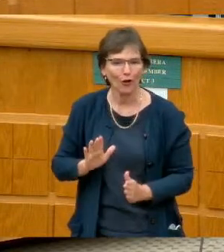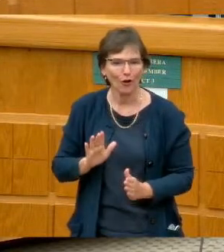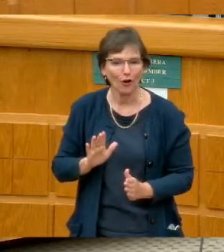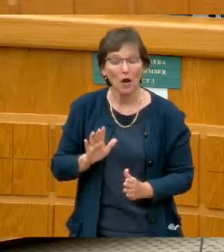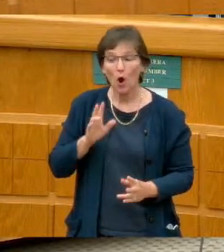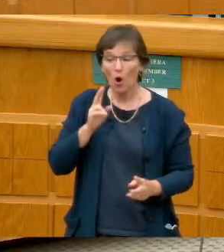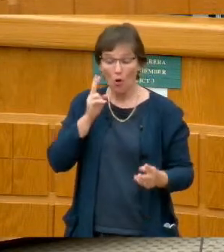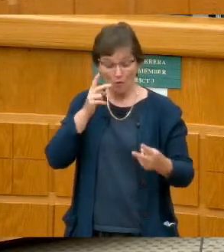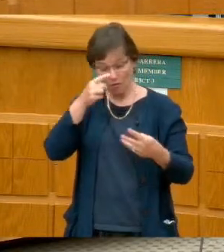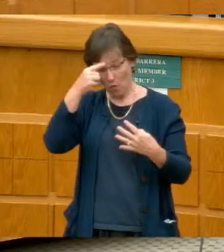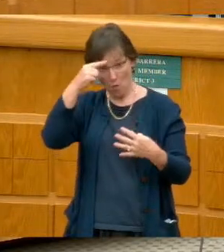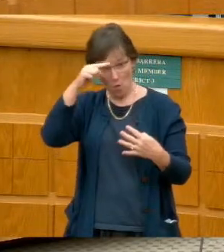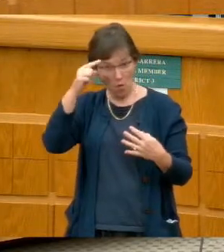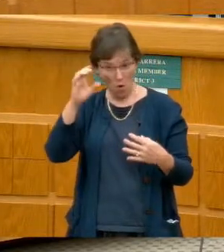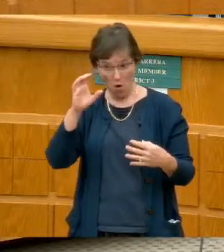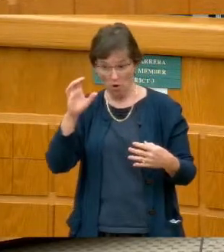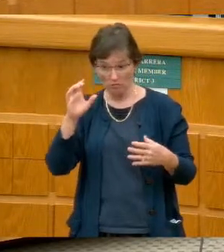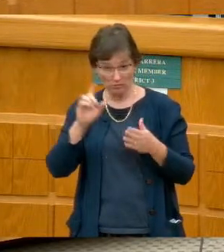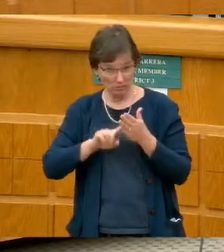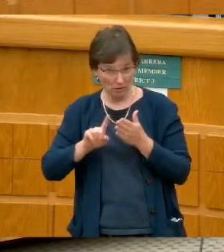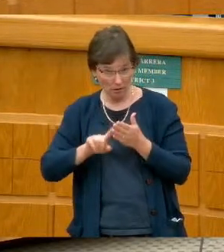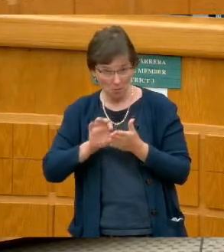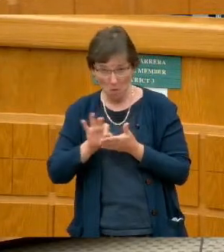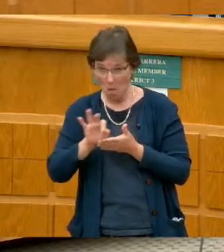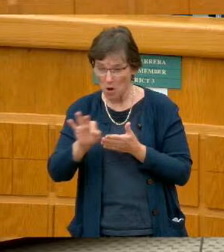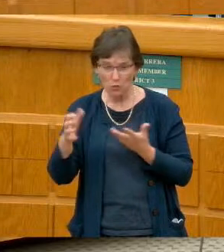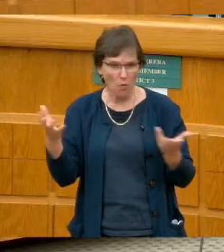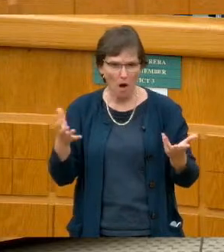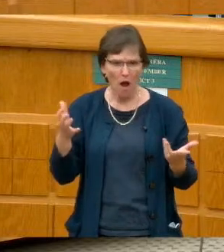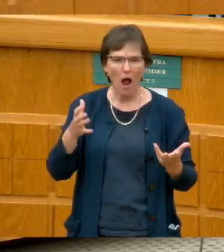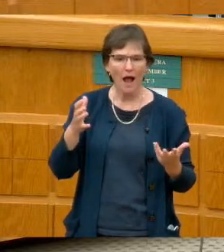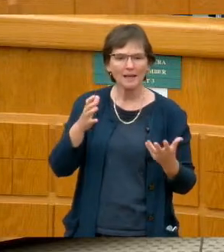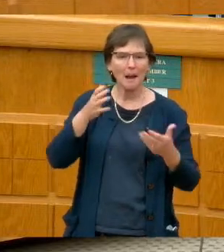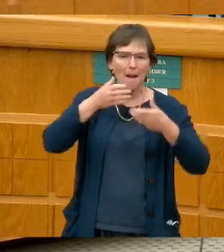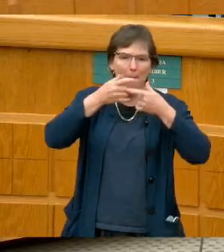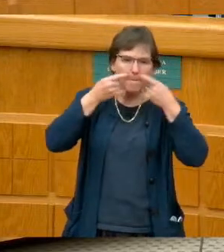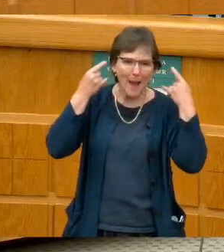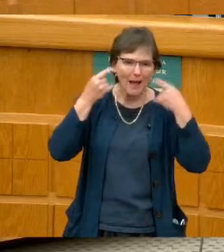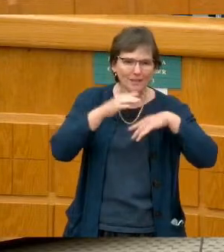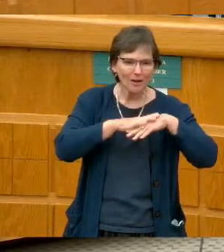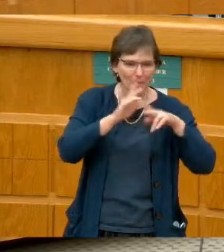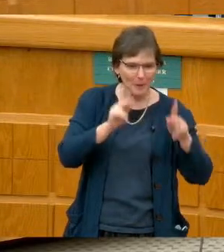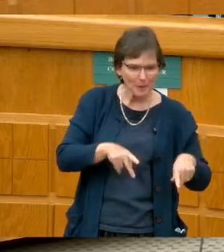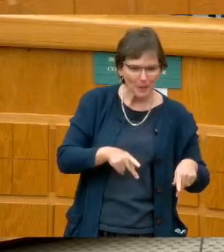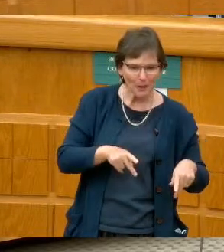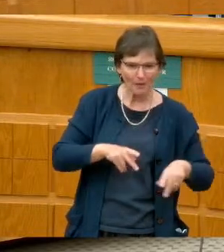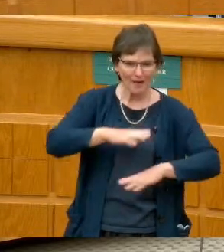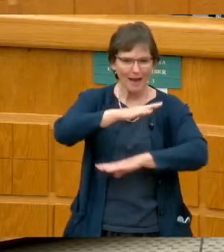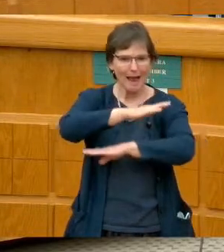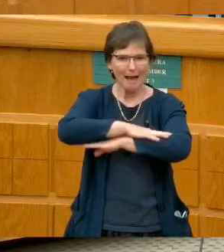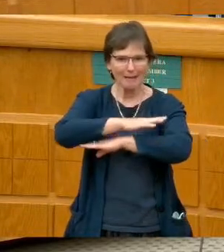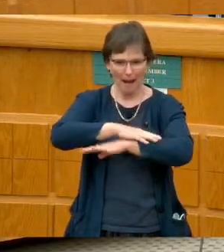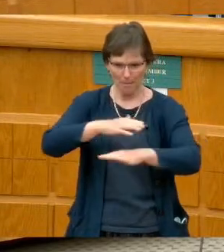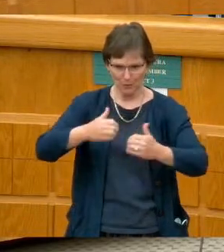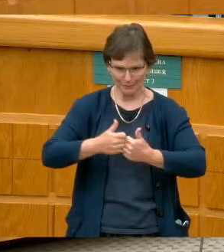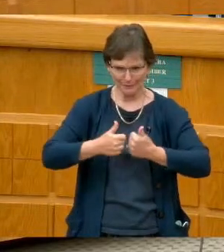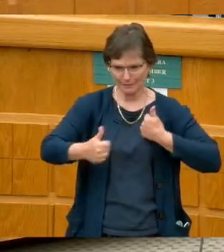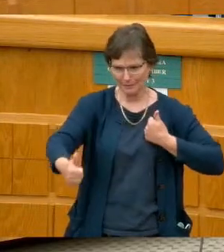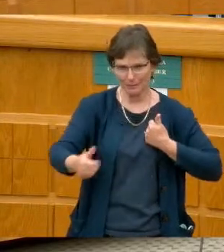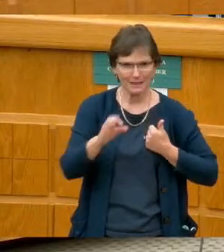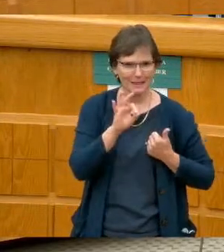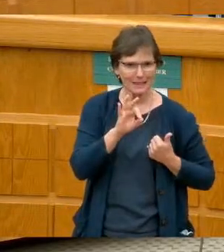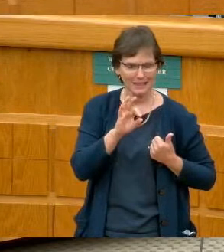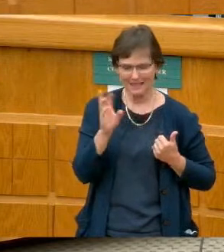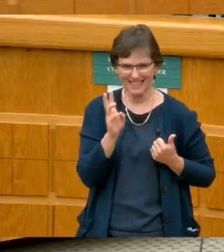wearing masks, the social distancing, having their tables separated to meet the requirements, had hand